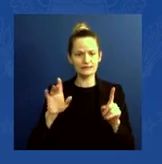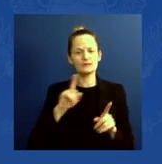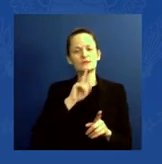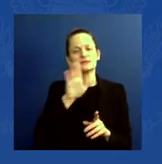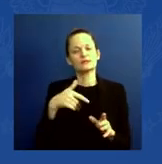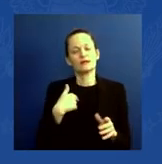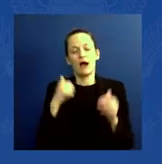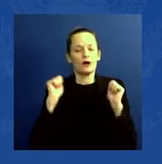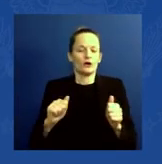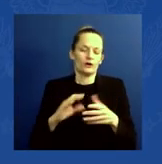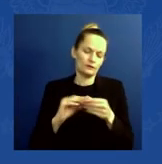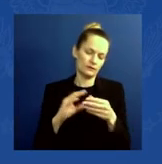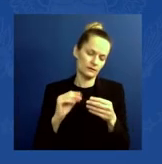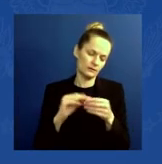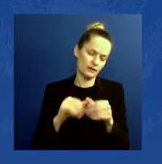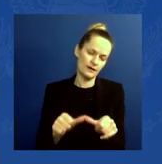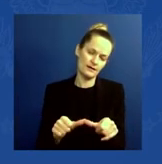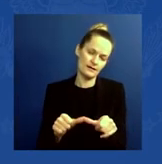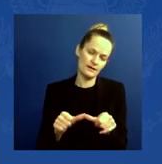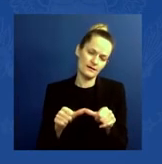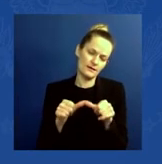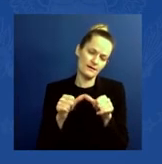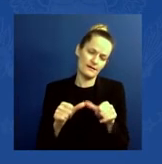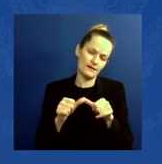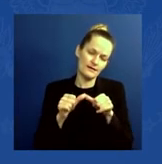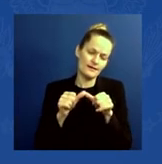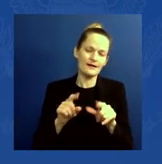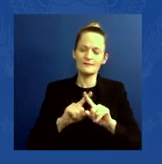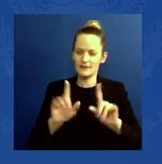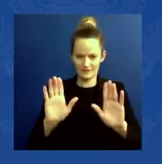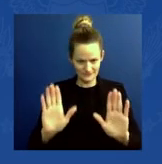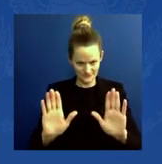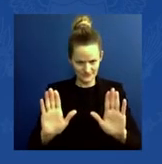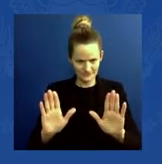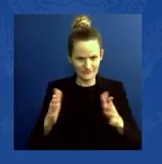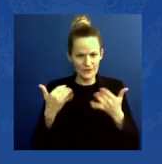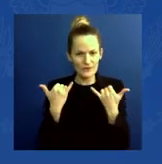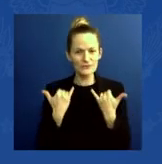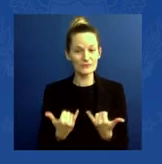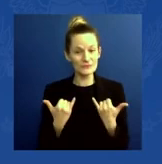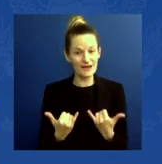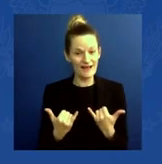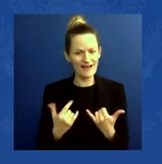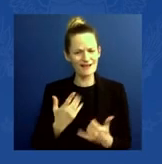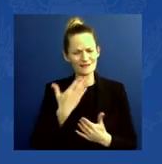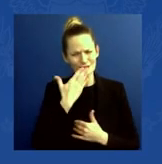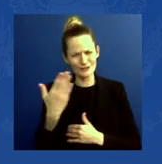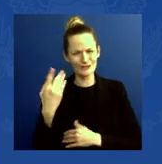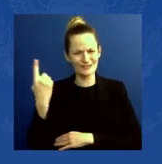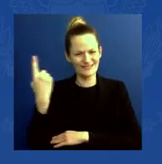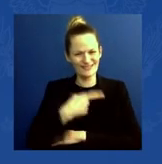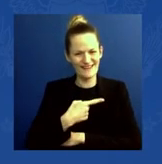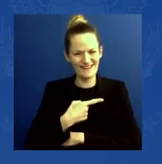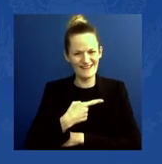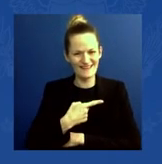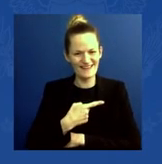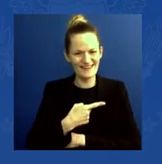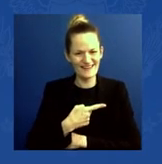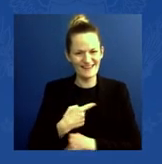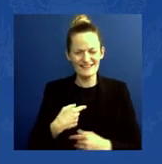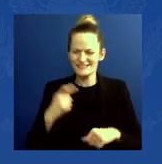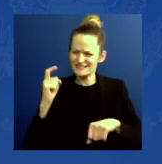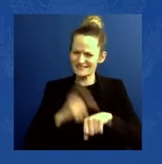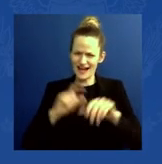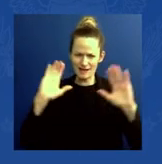deal folks back in. As you've heard me say it again, I make no apologies for it. These bills,